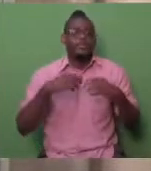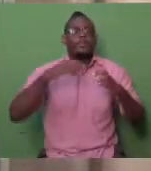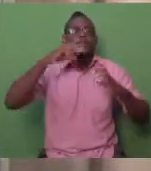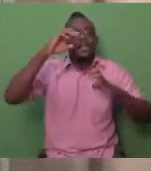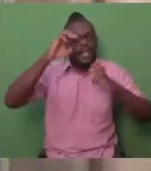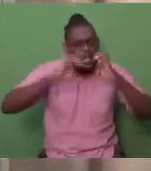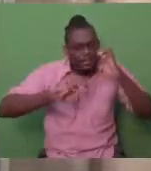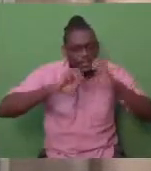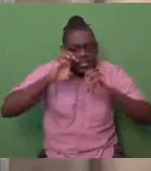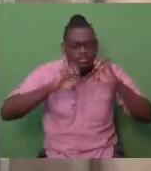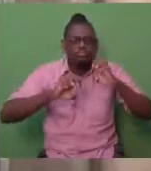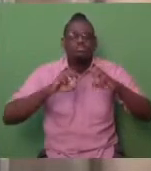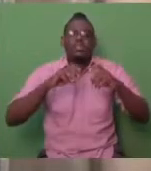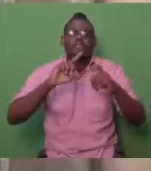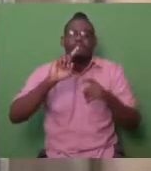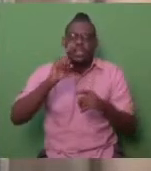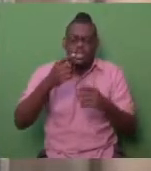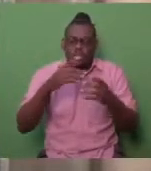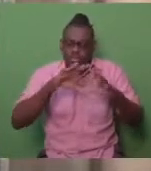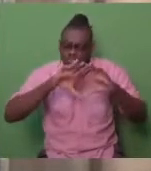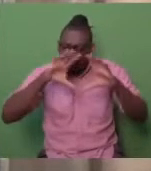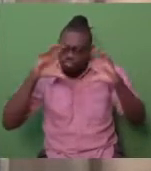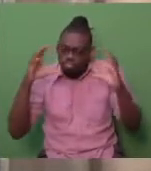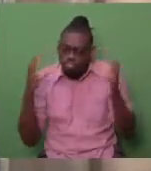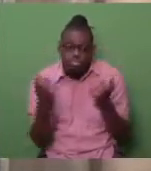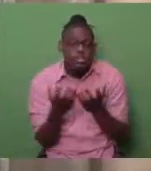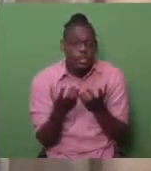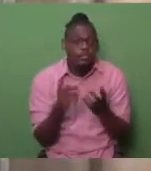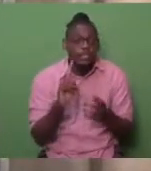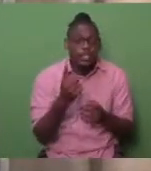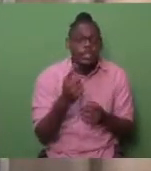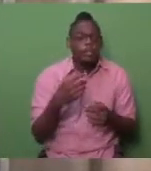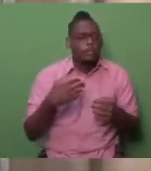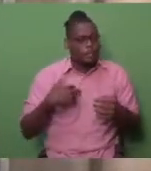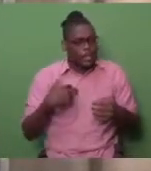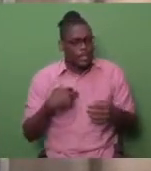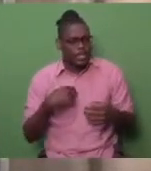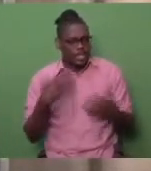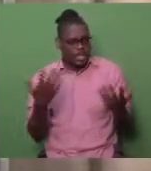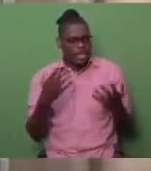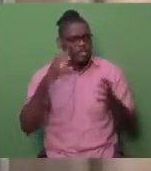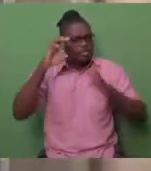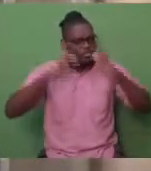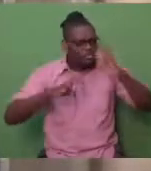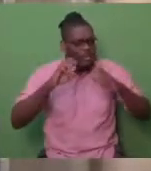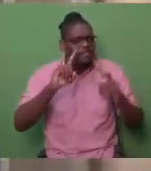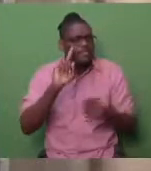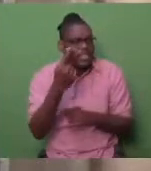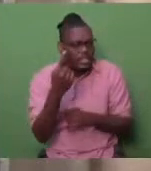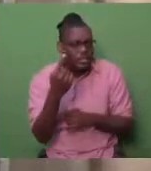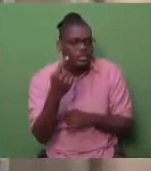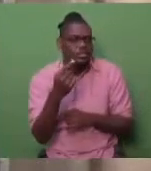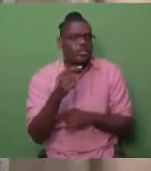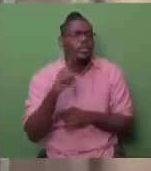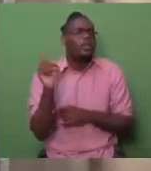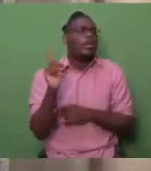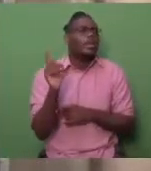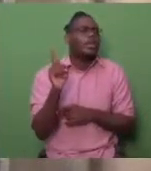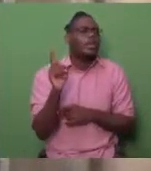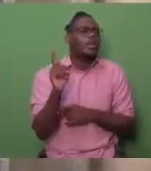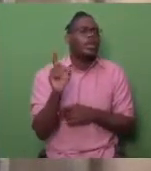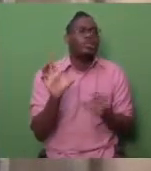valuation. I ask the question, where is that tribunal? I have seen some say that the tax will benefit the